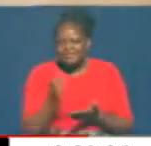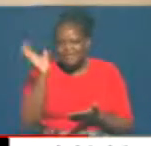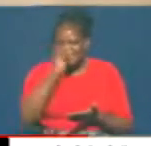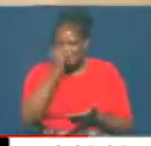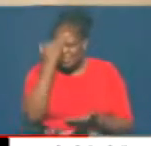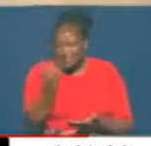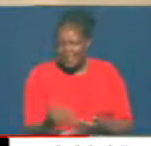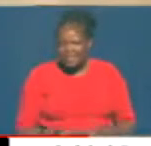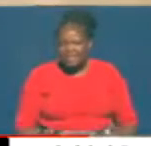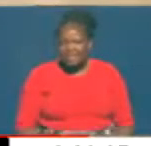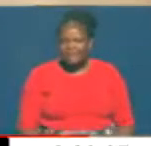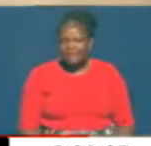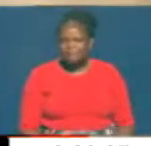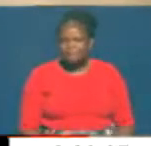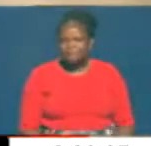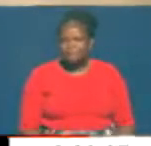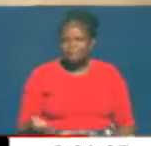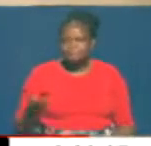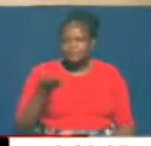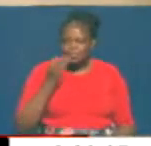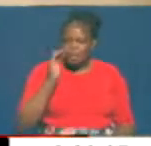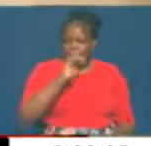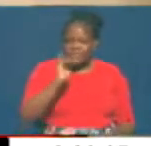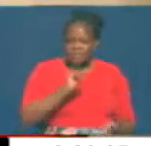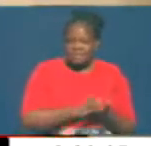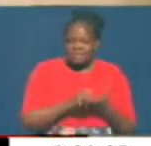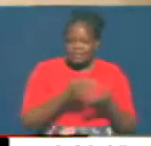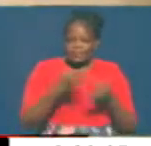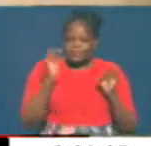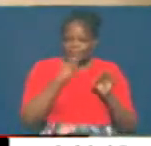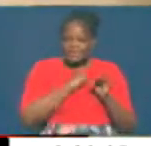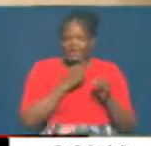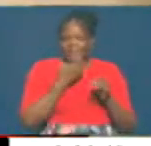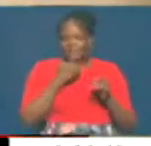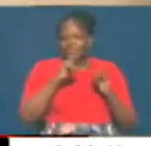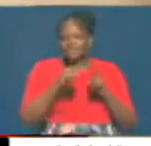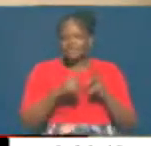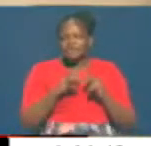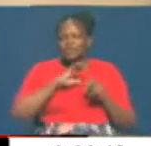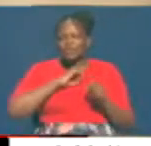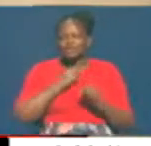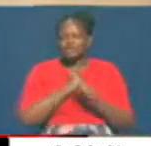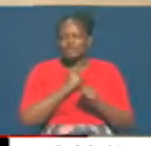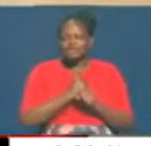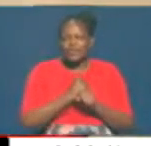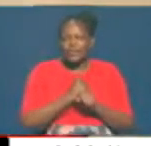tu kidogo tukitoka, at least umeenda unaanza kazi yako.